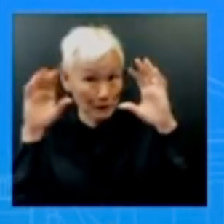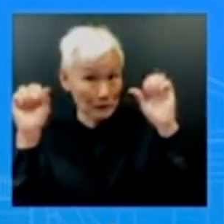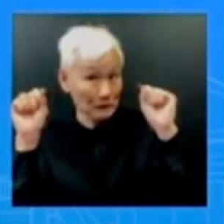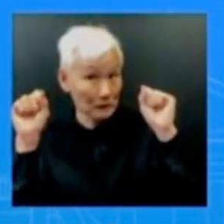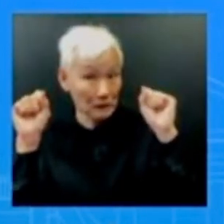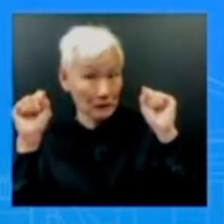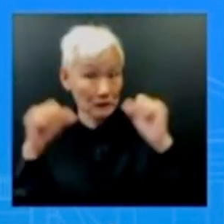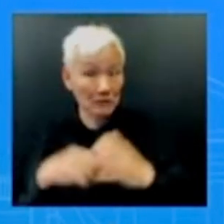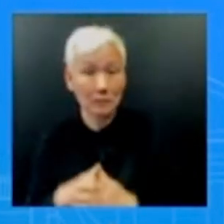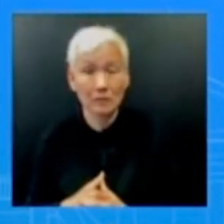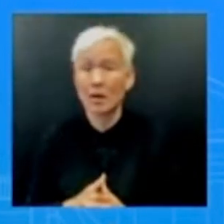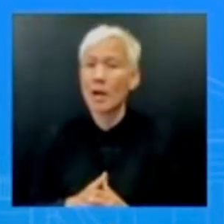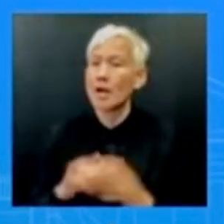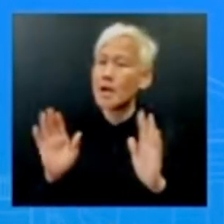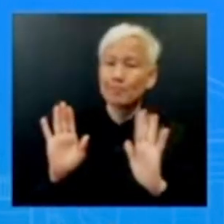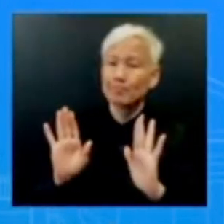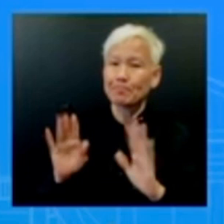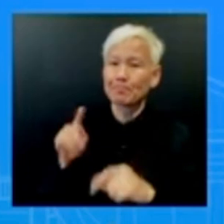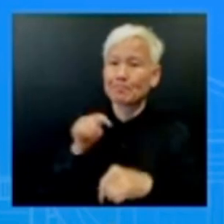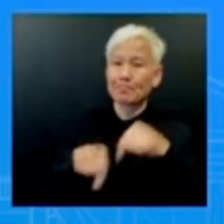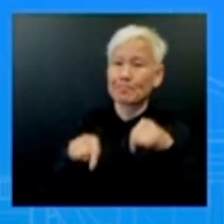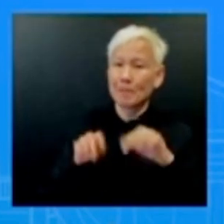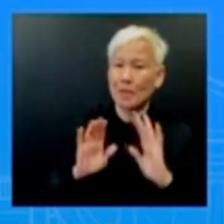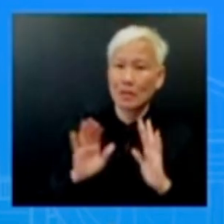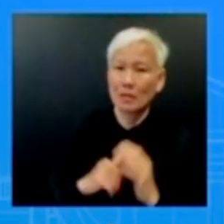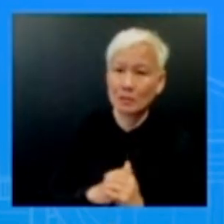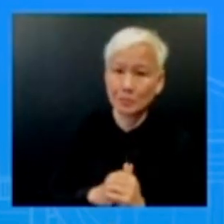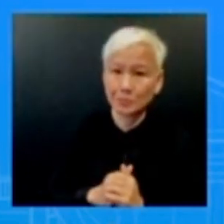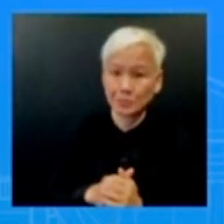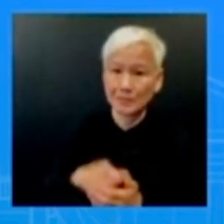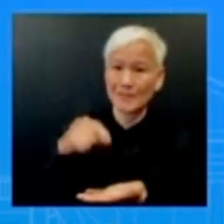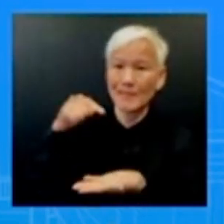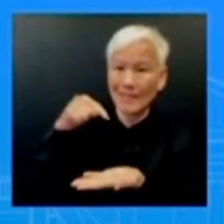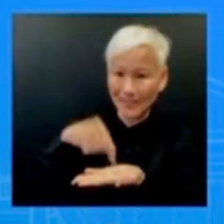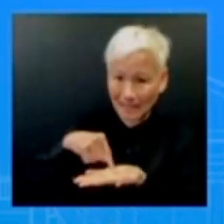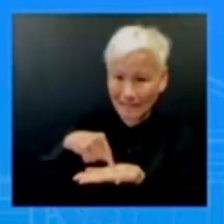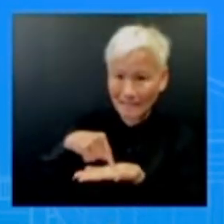is a relationship that has been burgeoning of late.